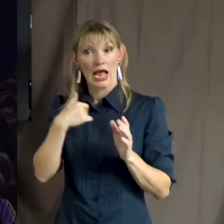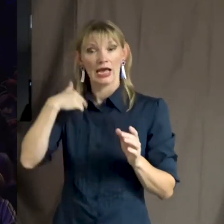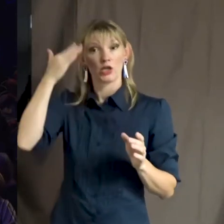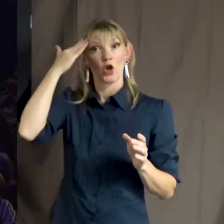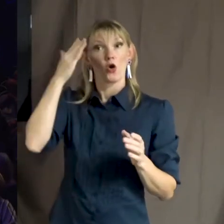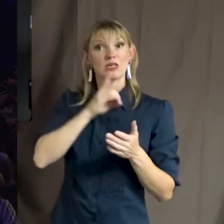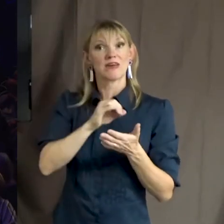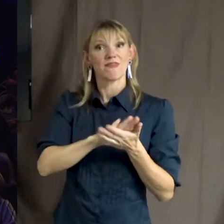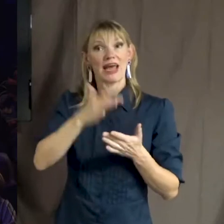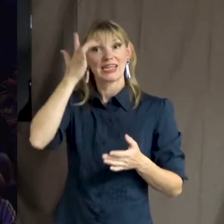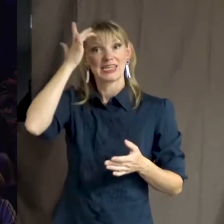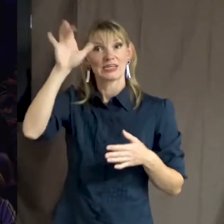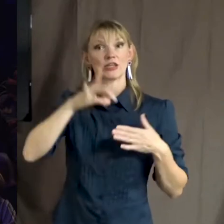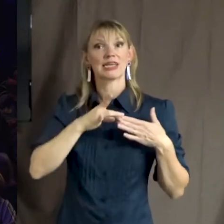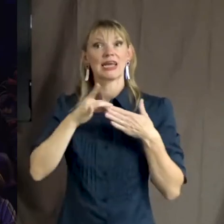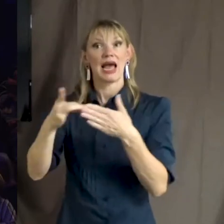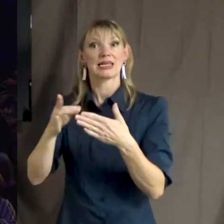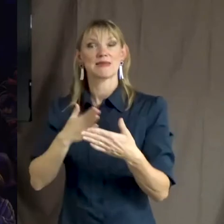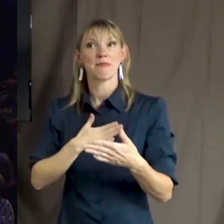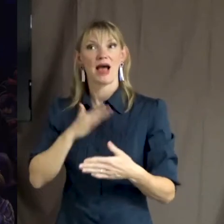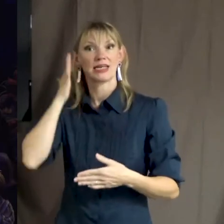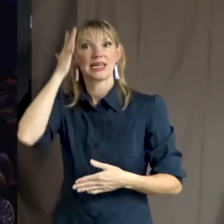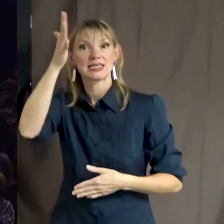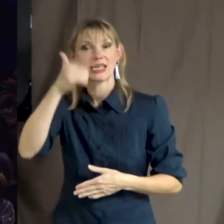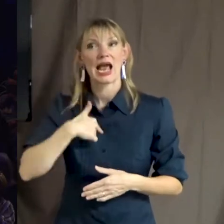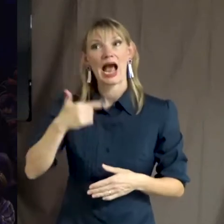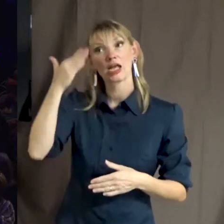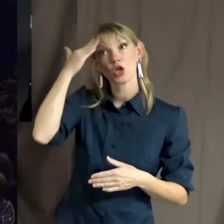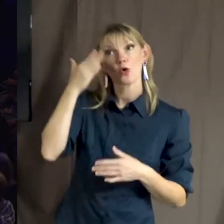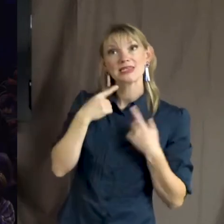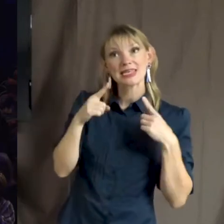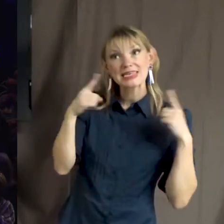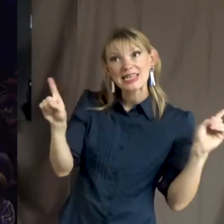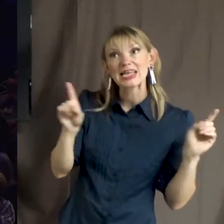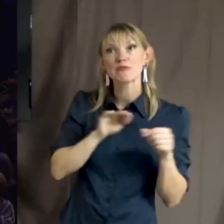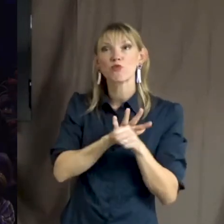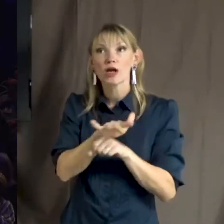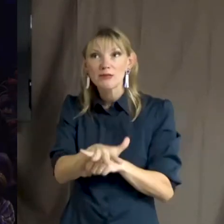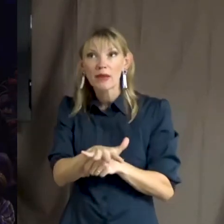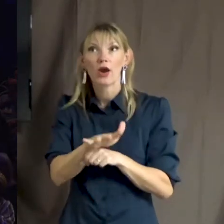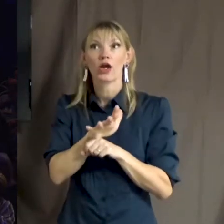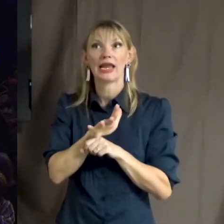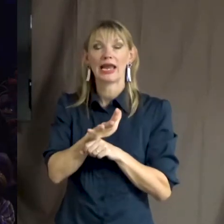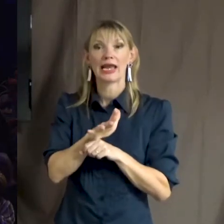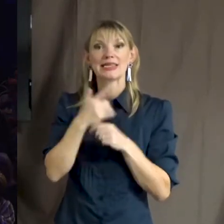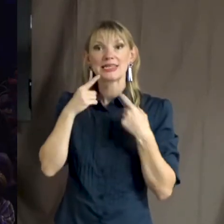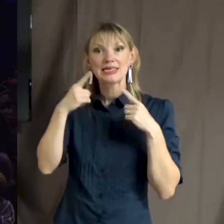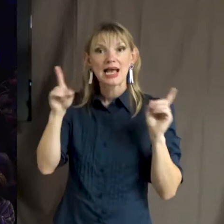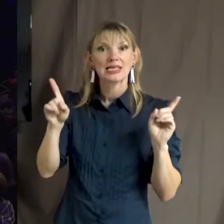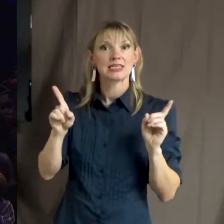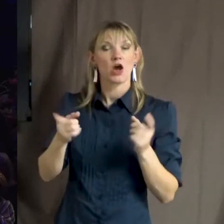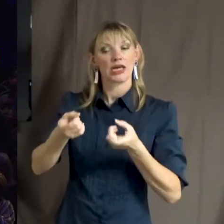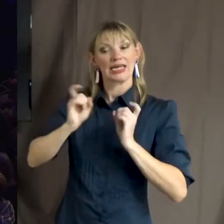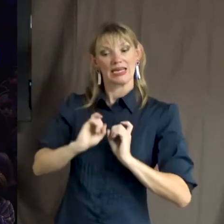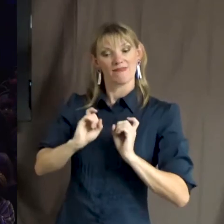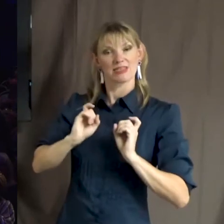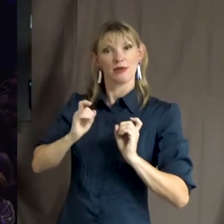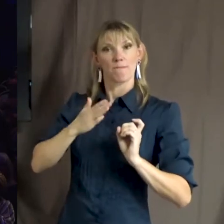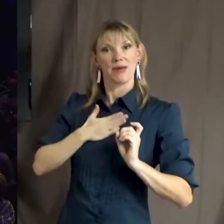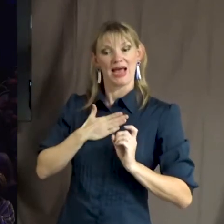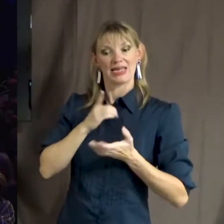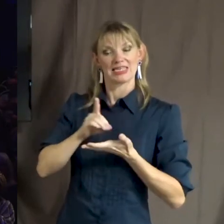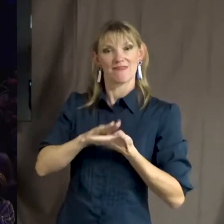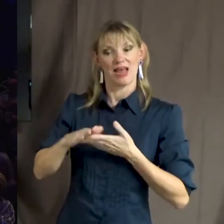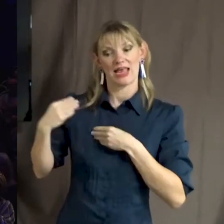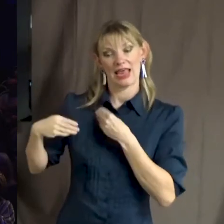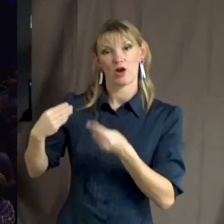intelligence governs my destiny. I know success, prosperity, and happiness are the gift of freedom in my divine heritage.